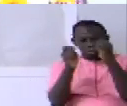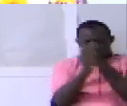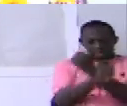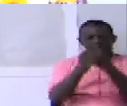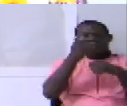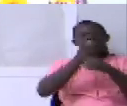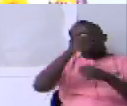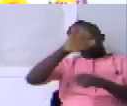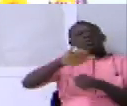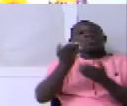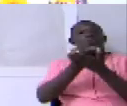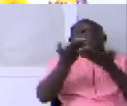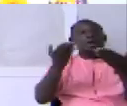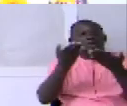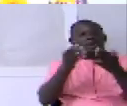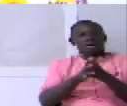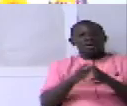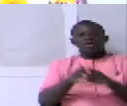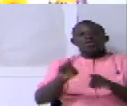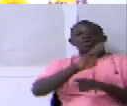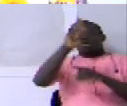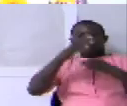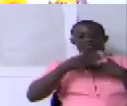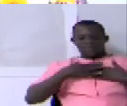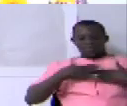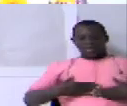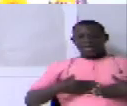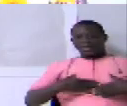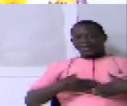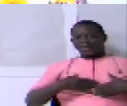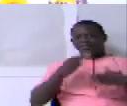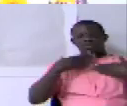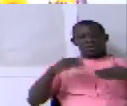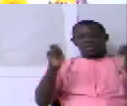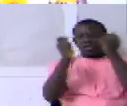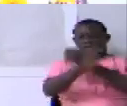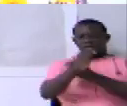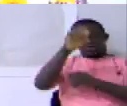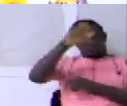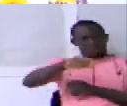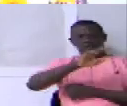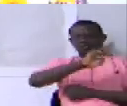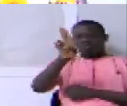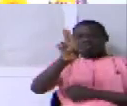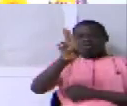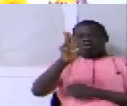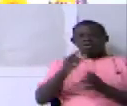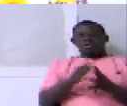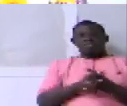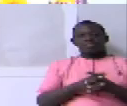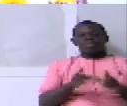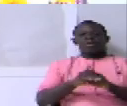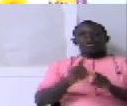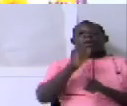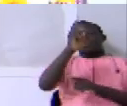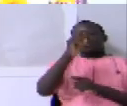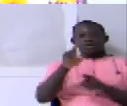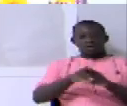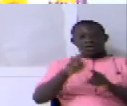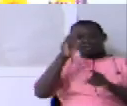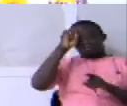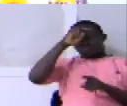Munna ekana dindiya. Not physically, your body turns to be a kid. Amanke ko balajato idanya le kamru dindiyato. But